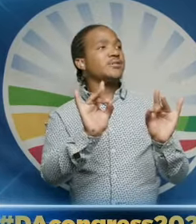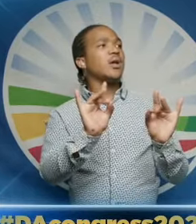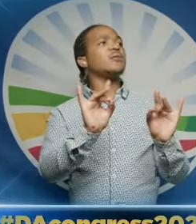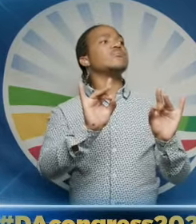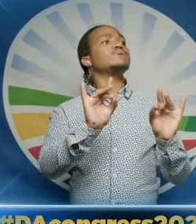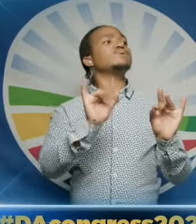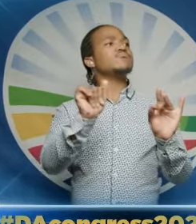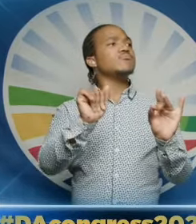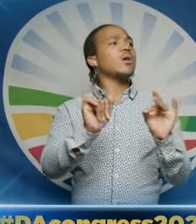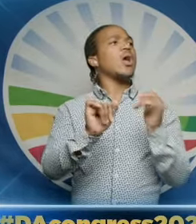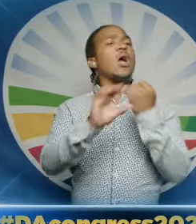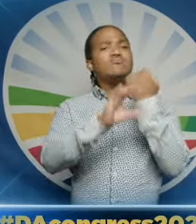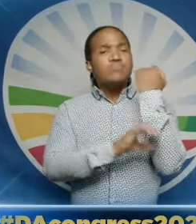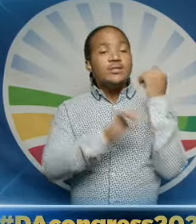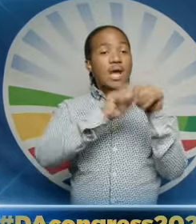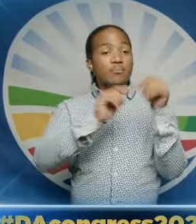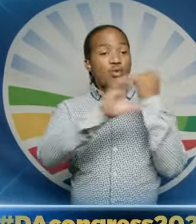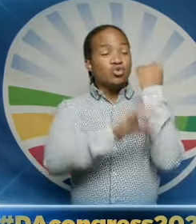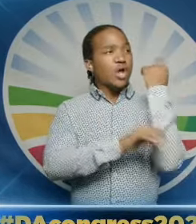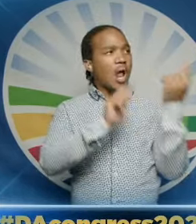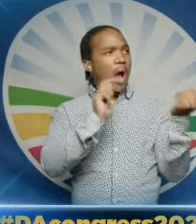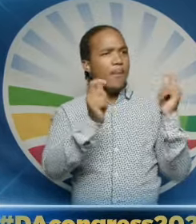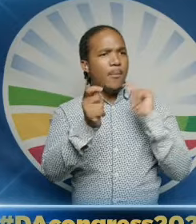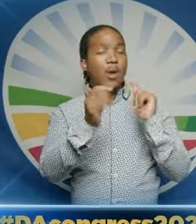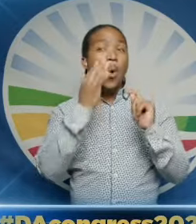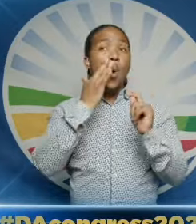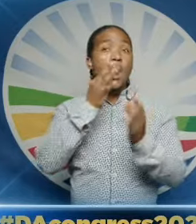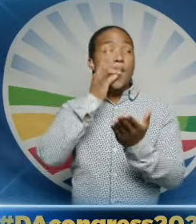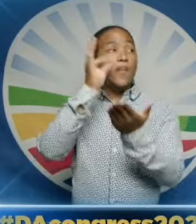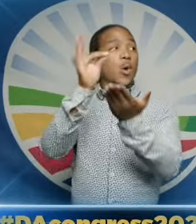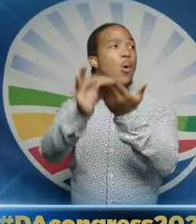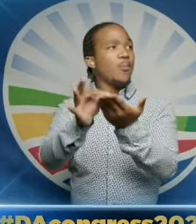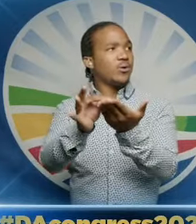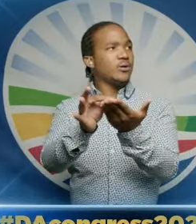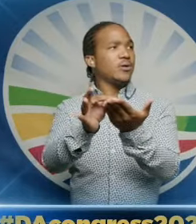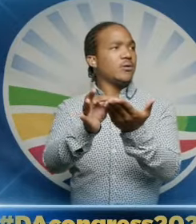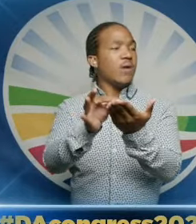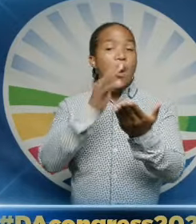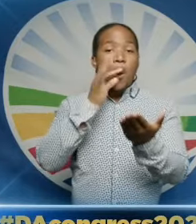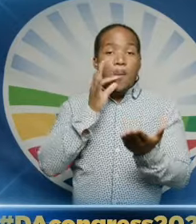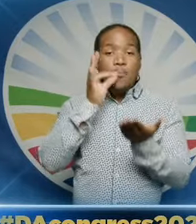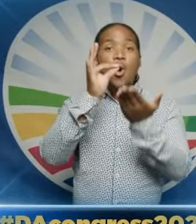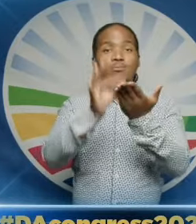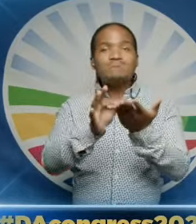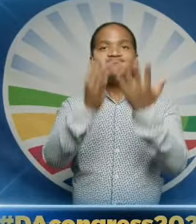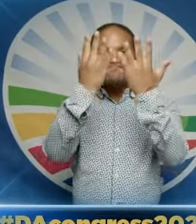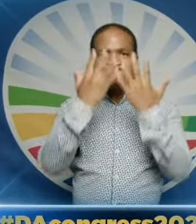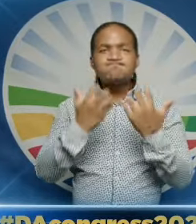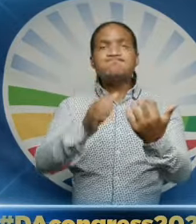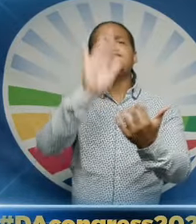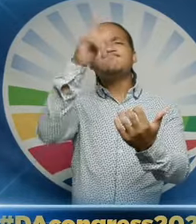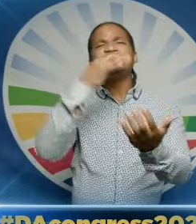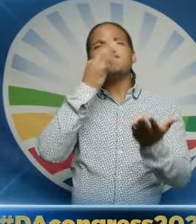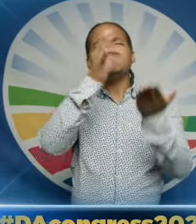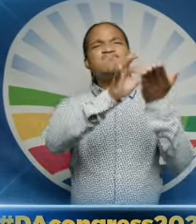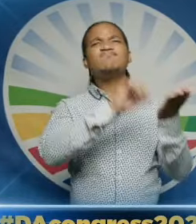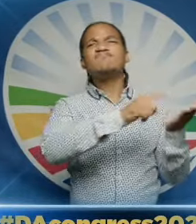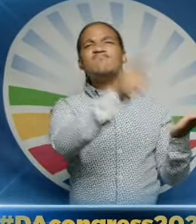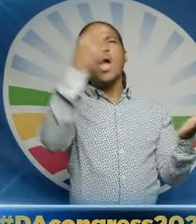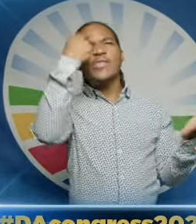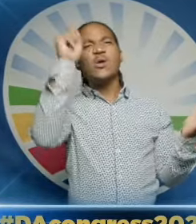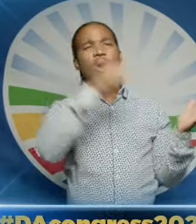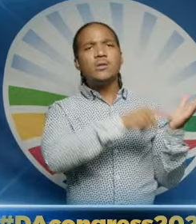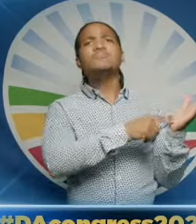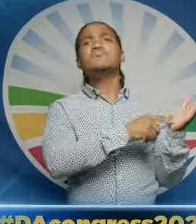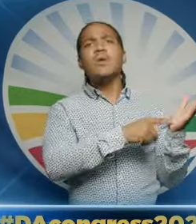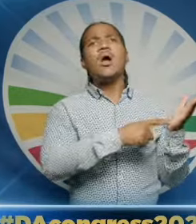constitutional amendments proposed something, and he put it down to the delegates, and the delegates actually voted to the other